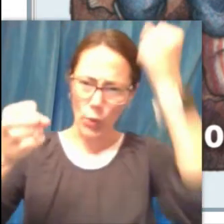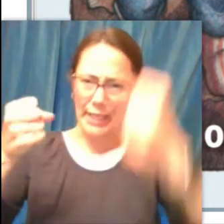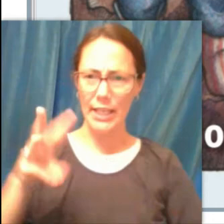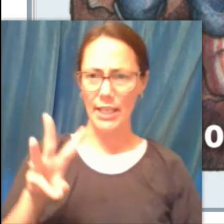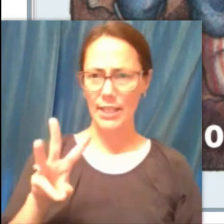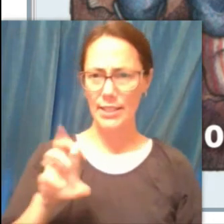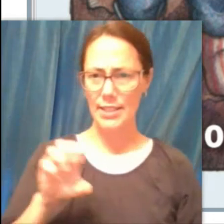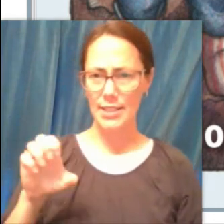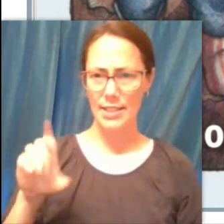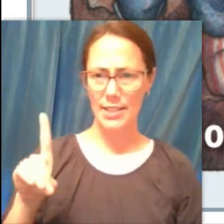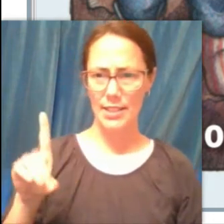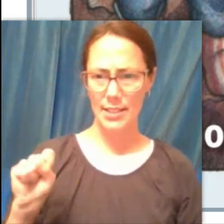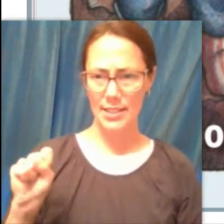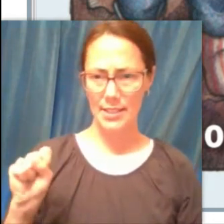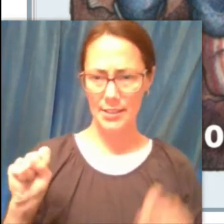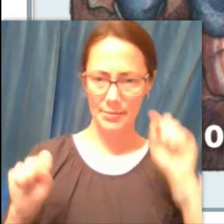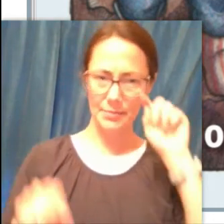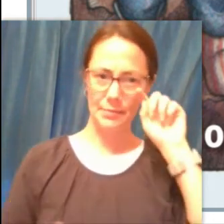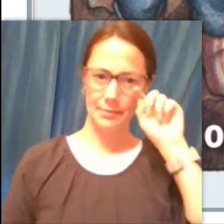Pulls weeds.